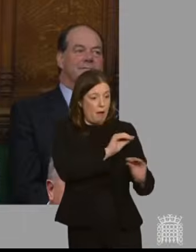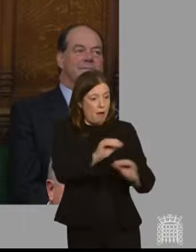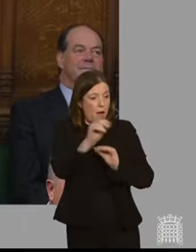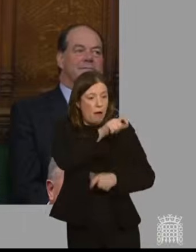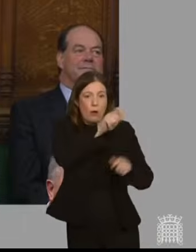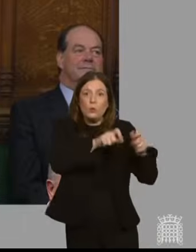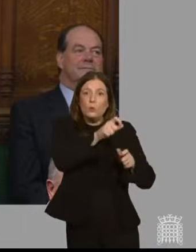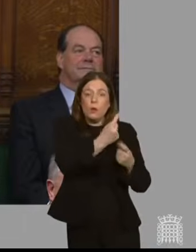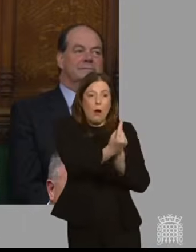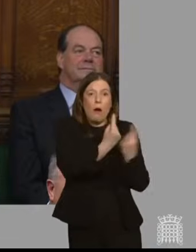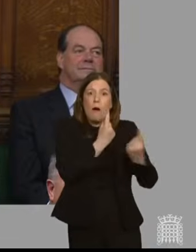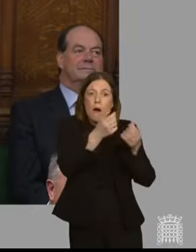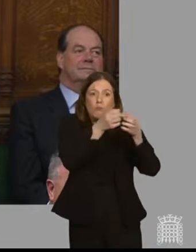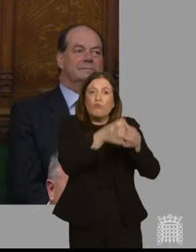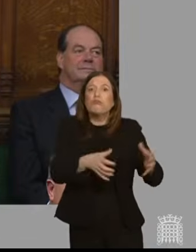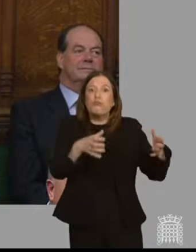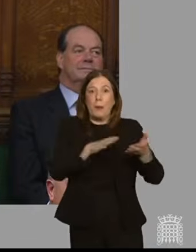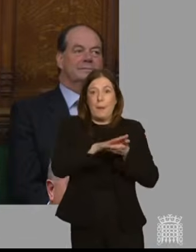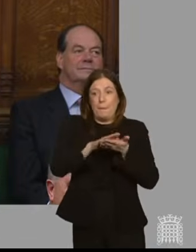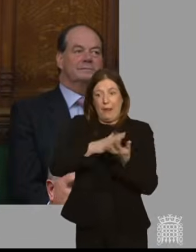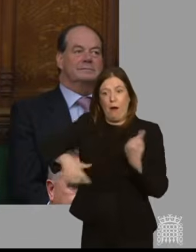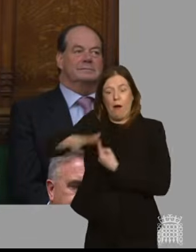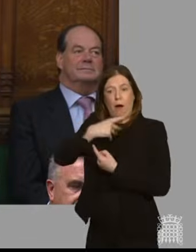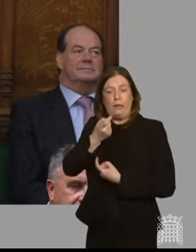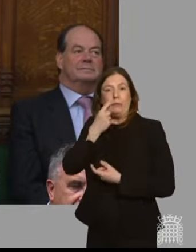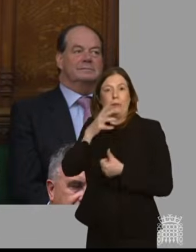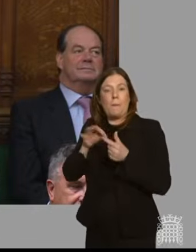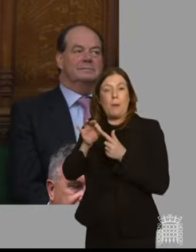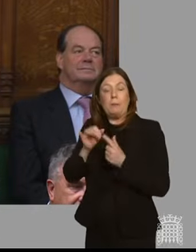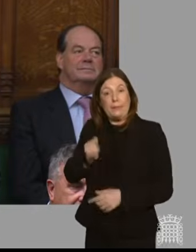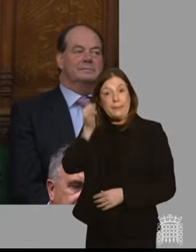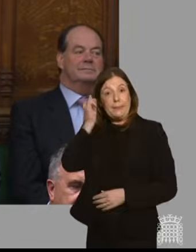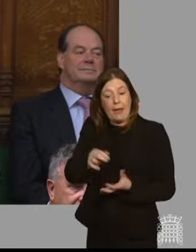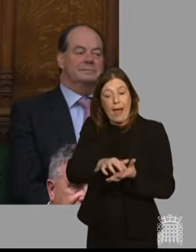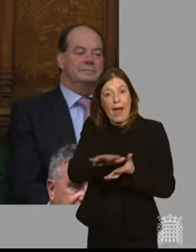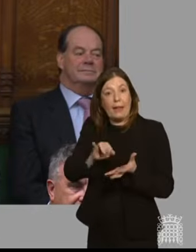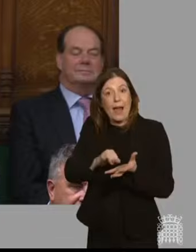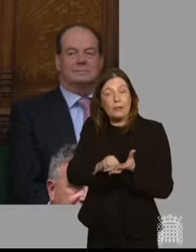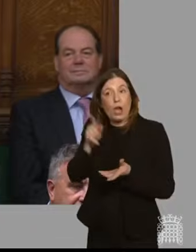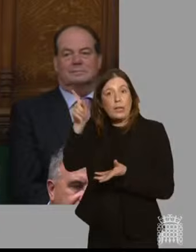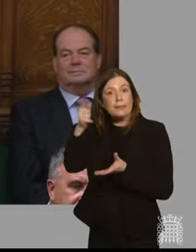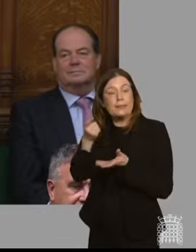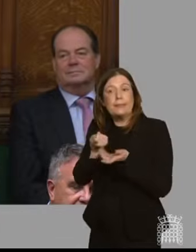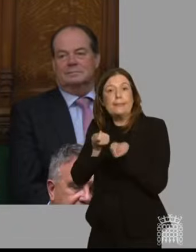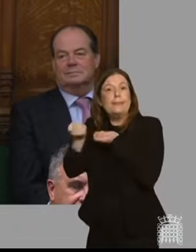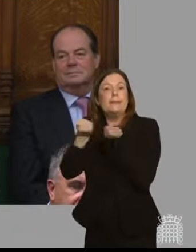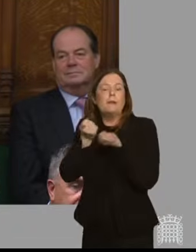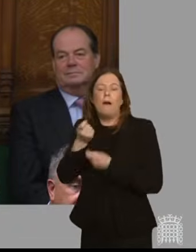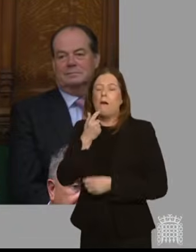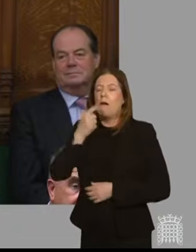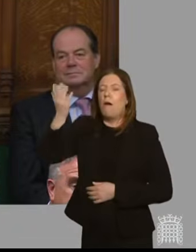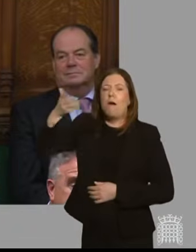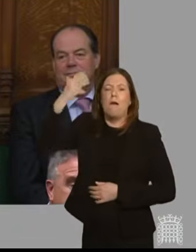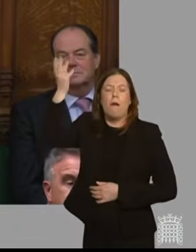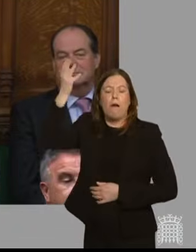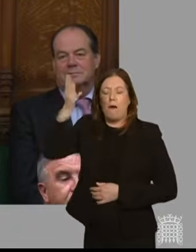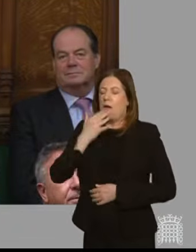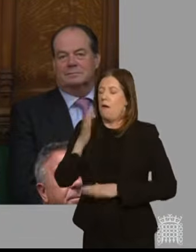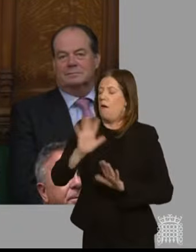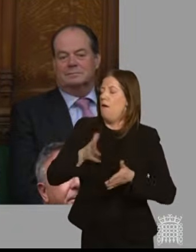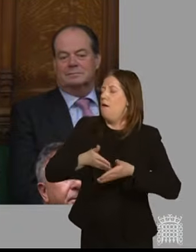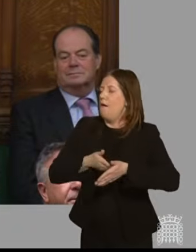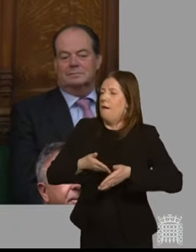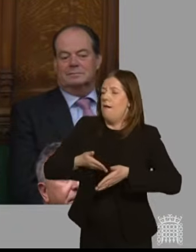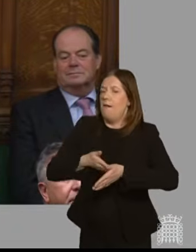paper pushers in the NHS England keep citing spurious reasons to prevent this groundbreaking initiative being deployed. Does